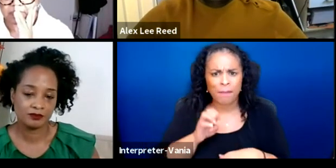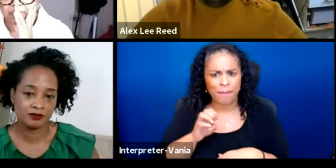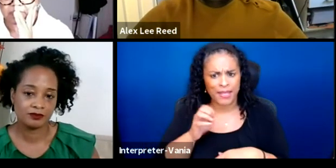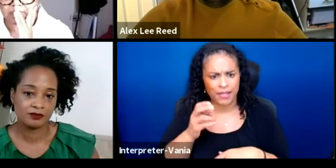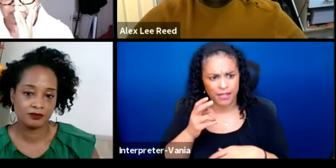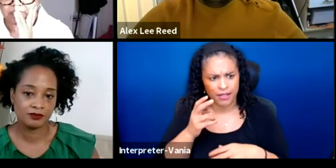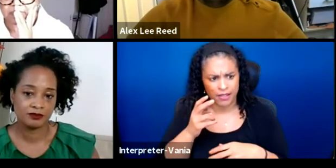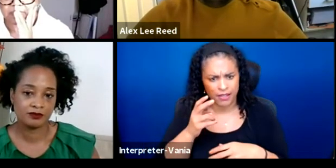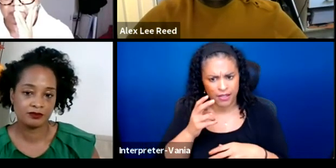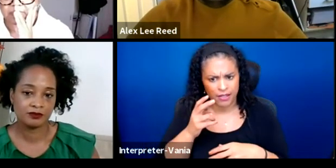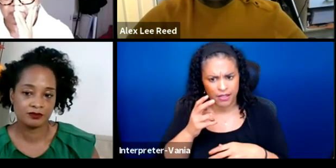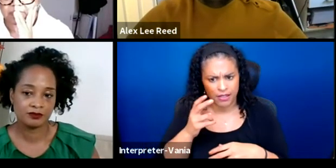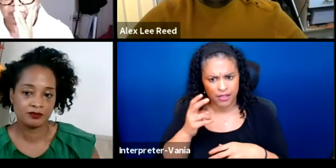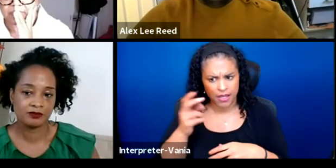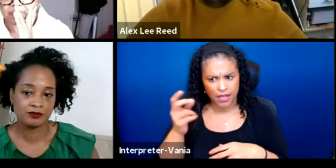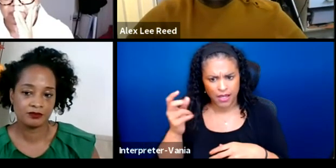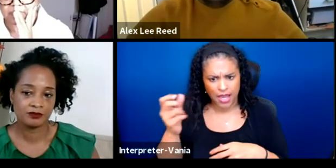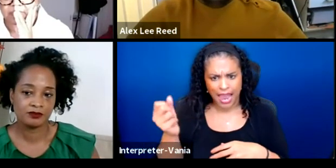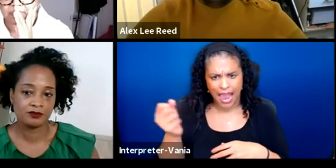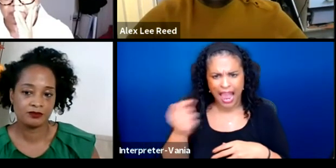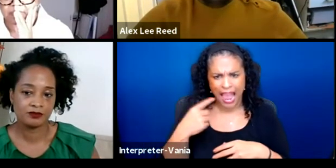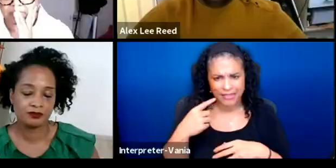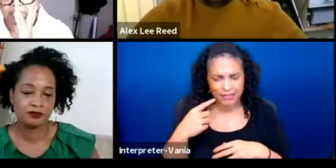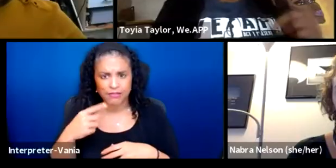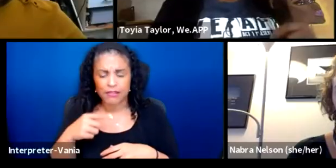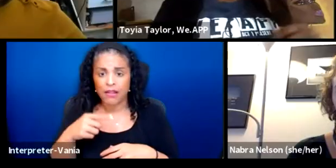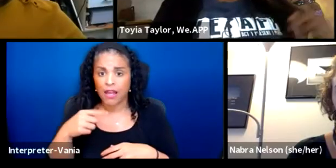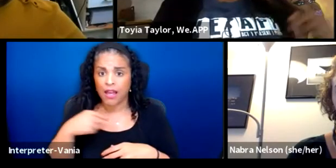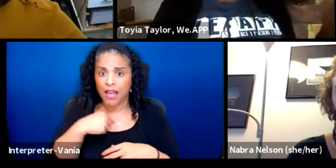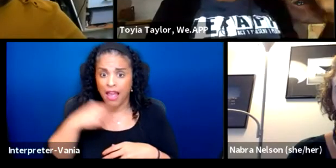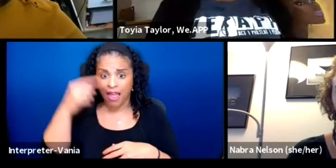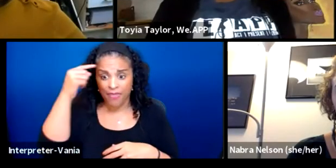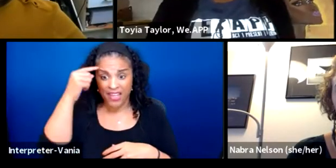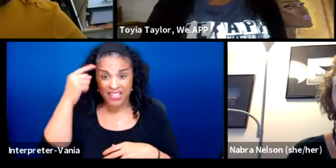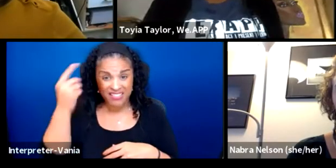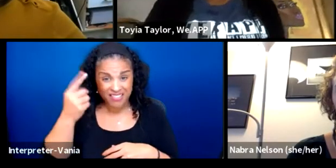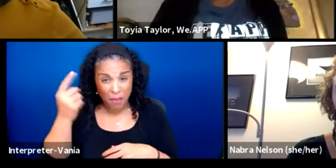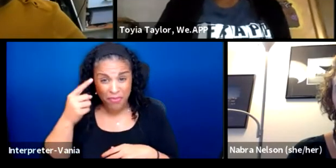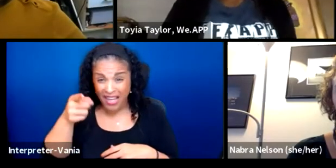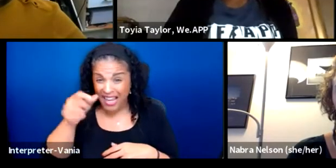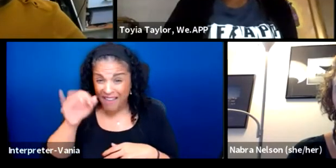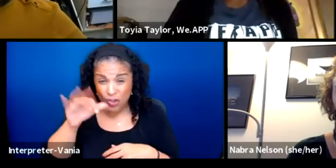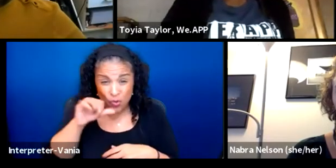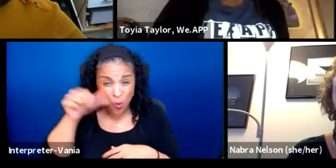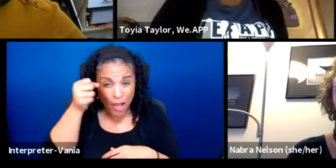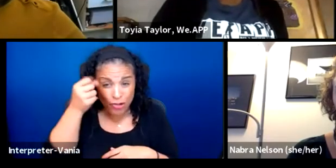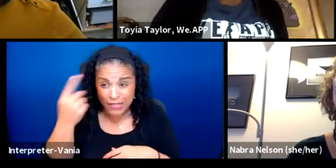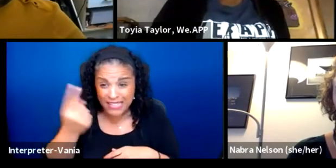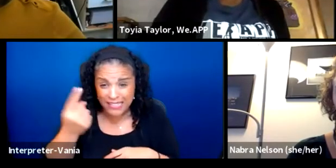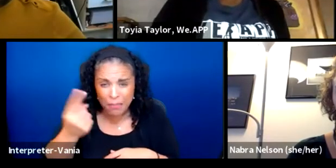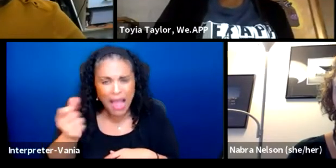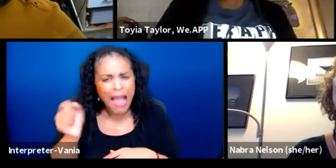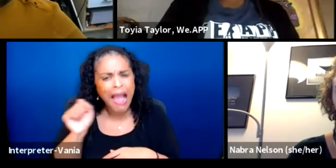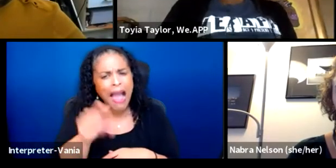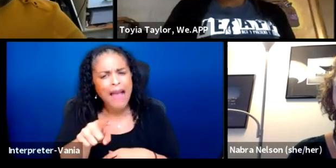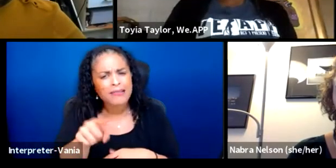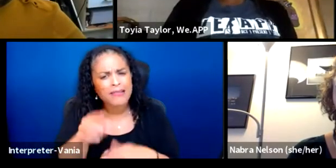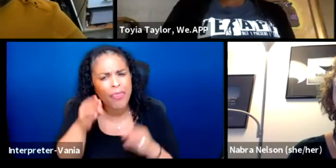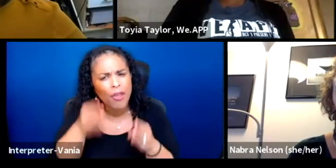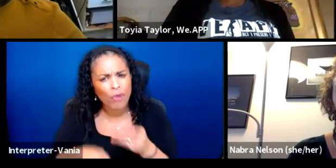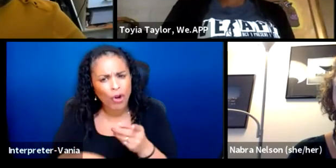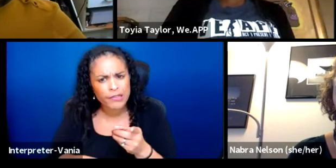ask as a people. You know, something you don't understand, something, ask them.